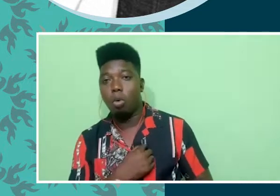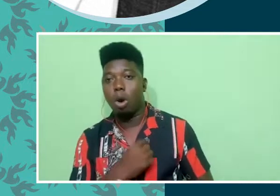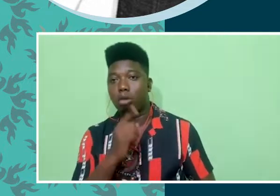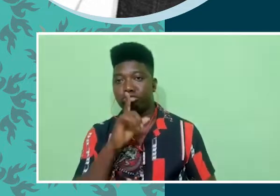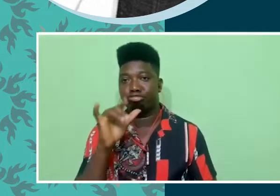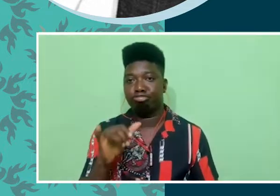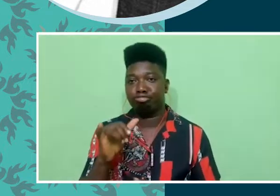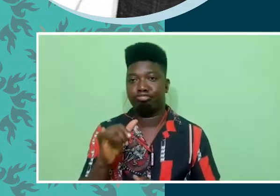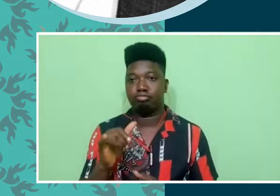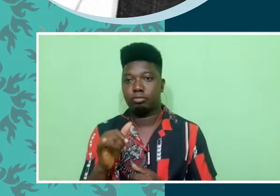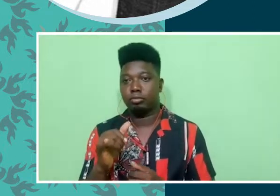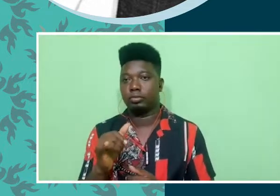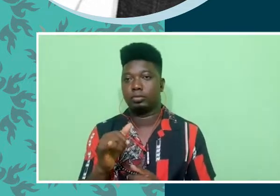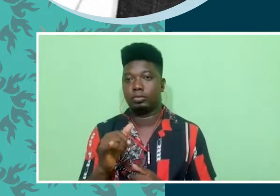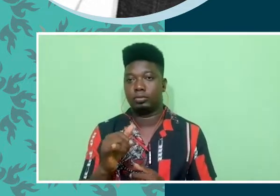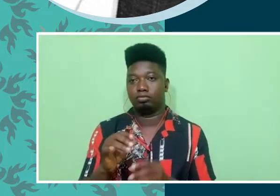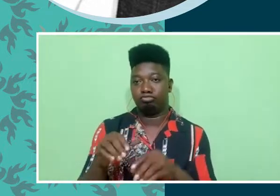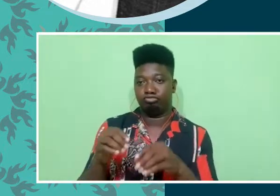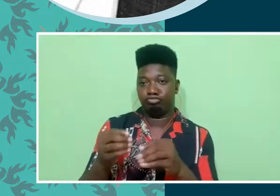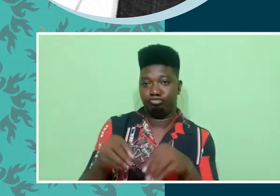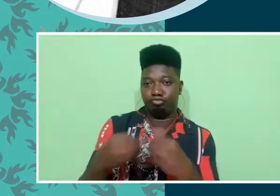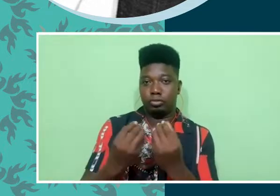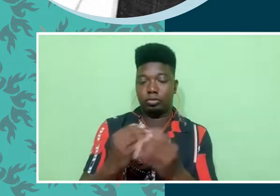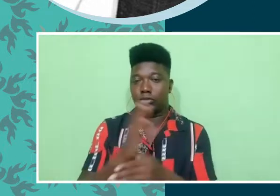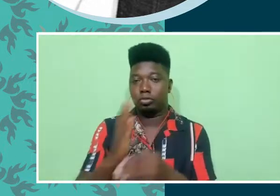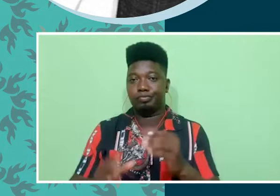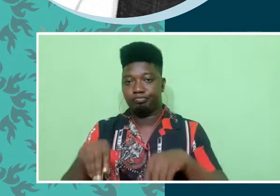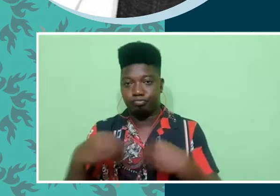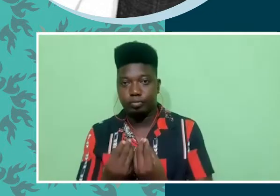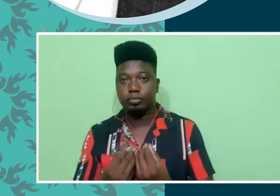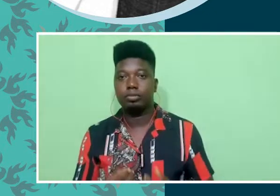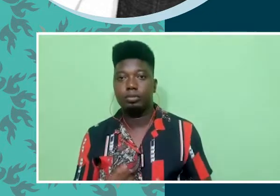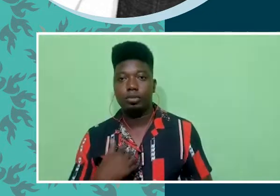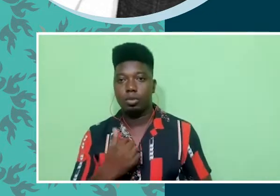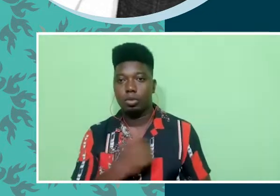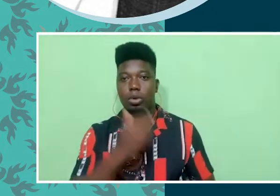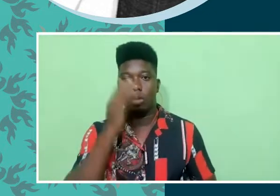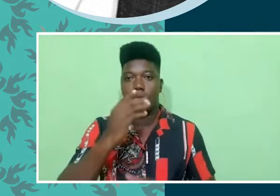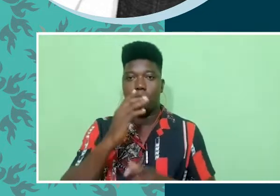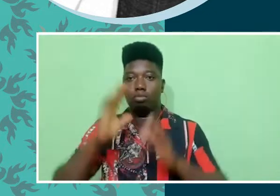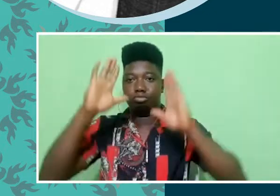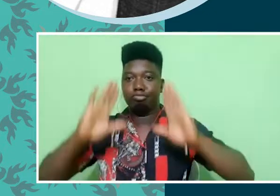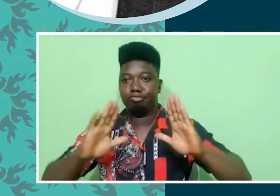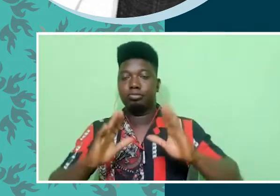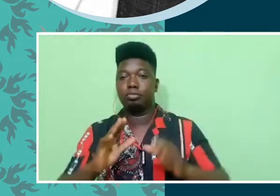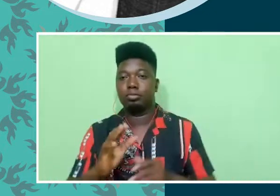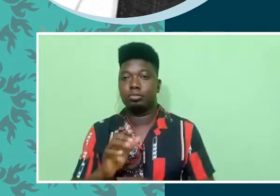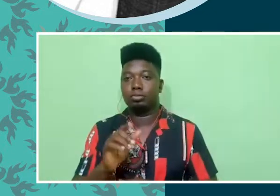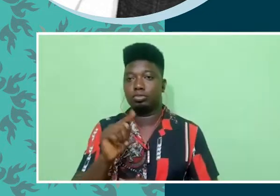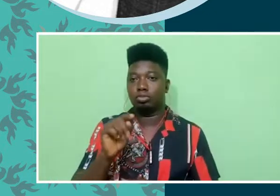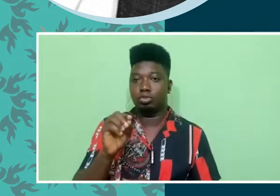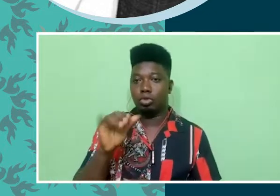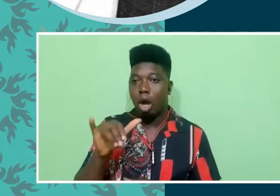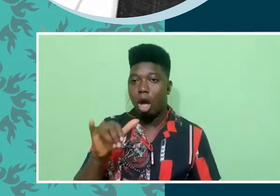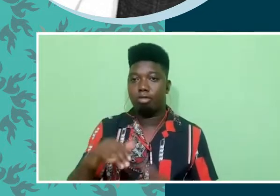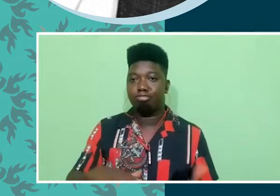And the last thing I'll say is we had a wonderful consultant named Toy Sing Woo, who reminded us that even